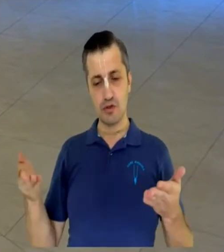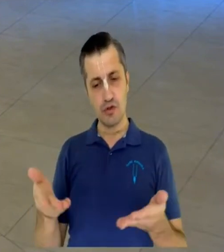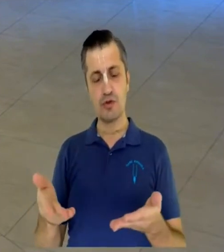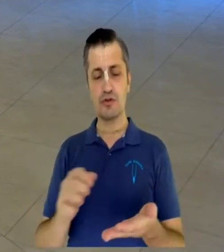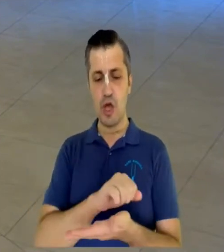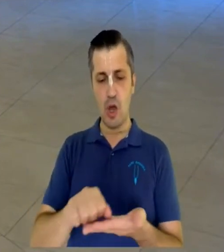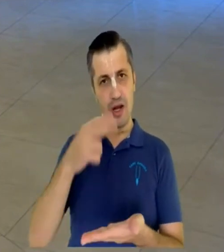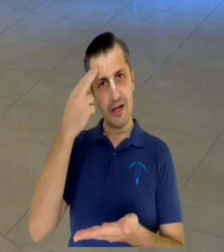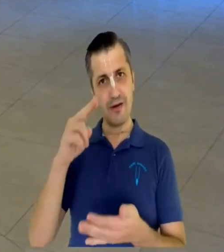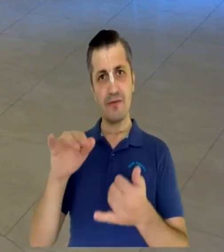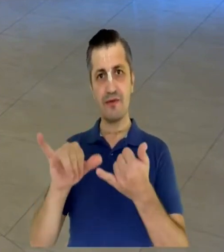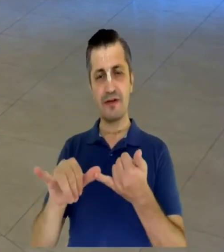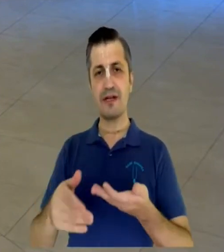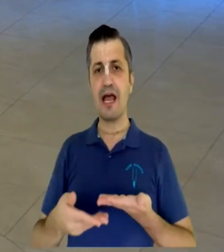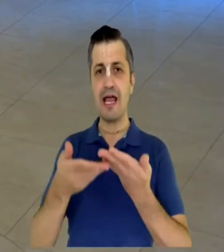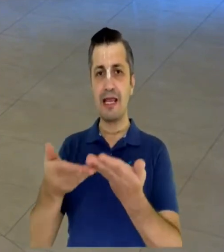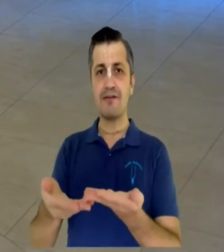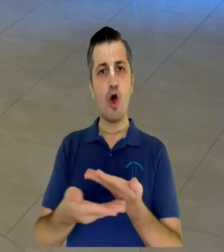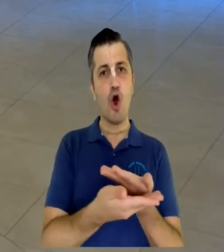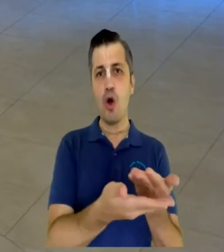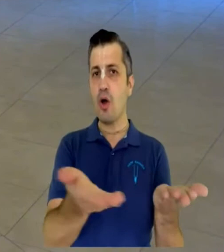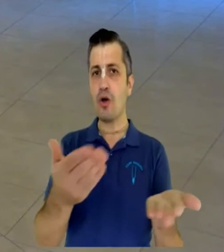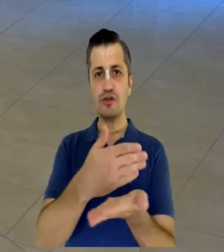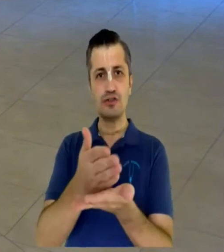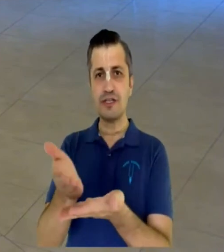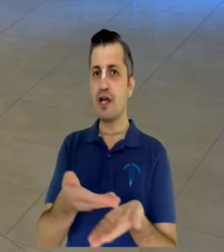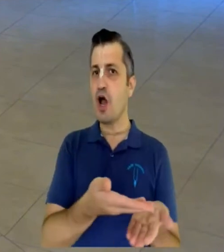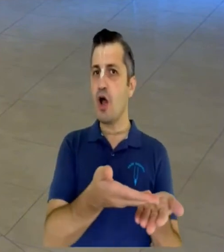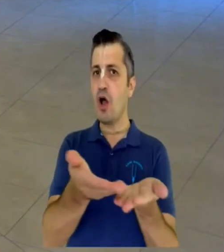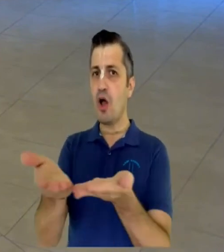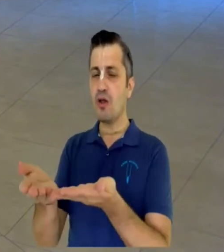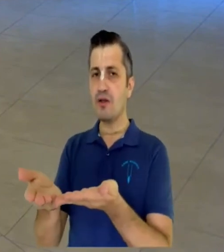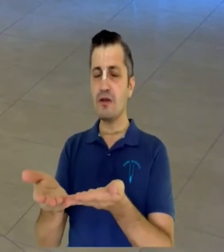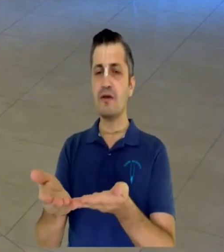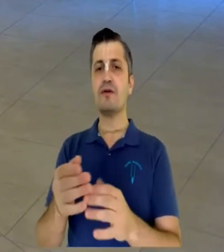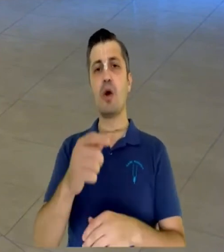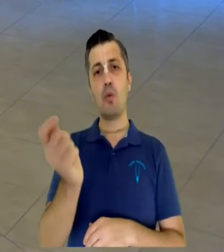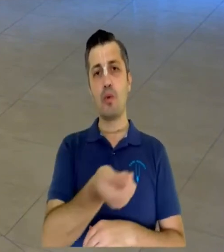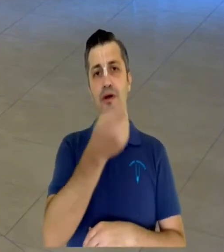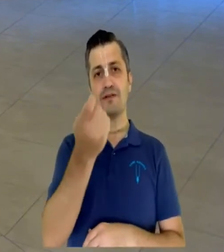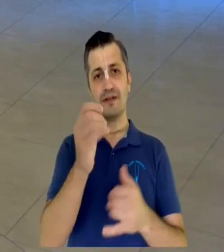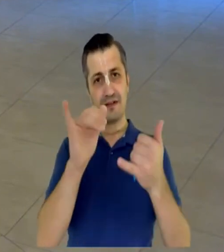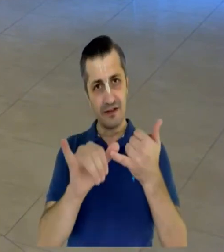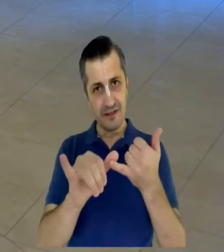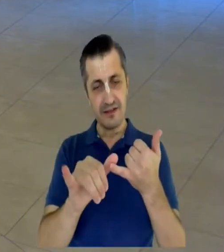names. So we have a very simple and sublime process,